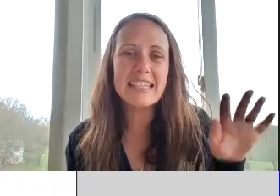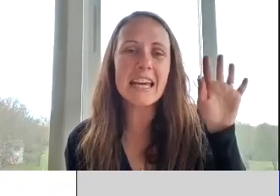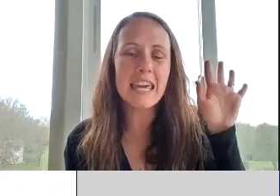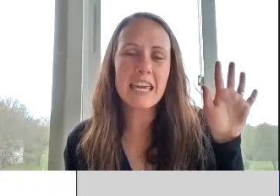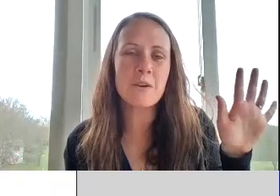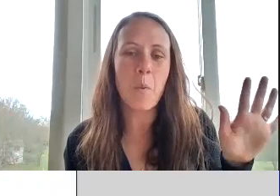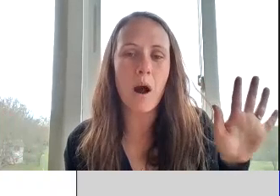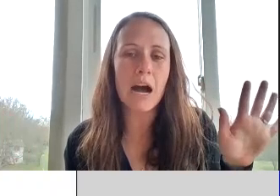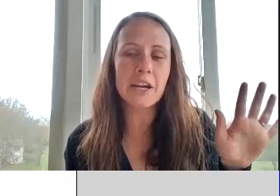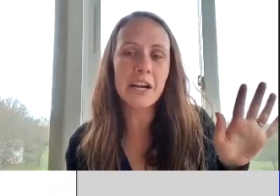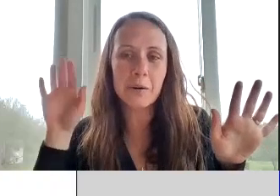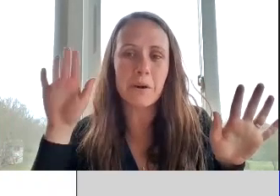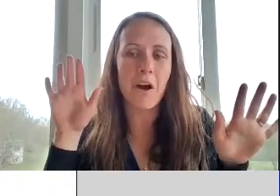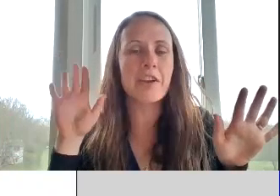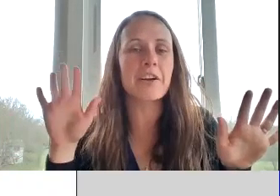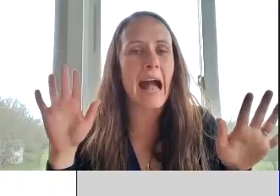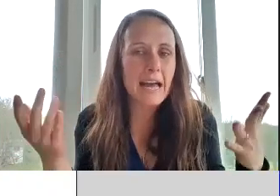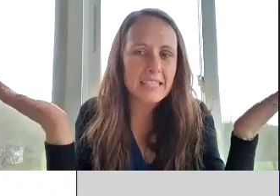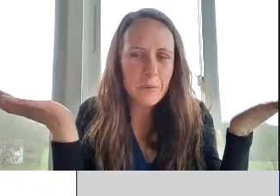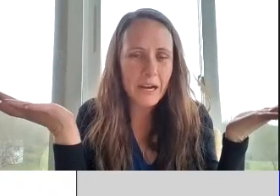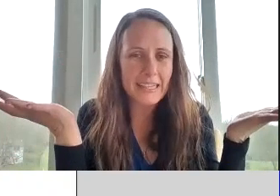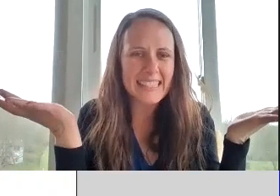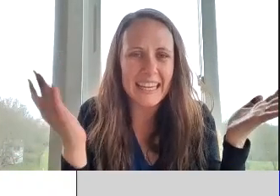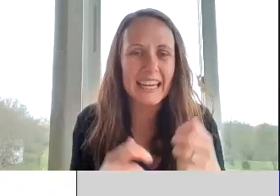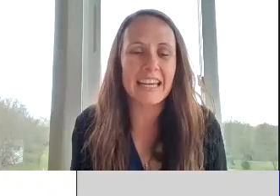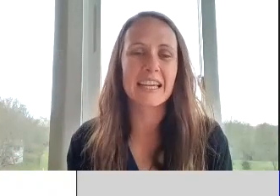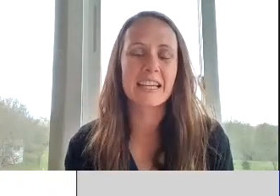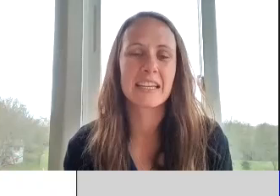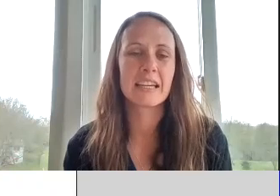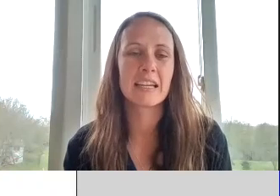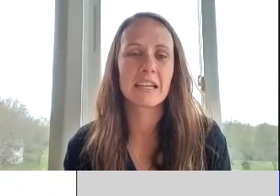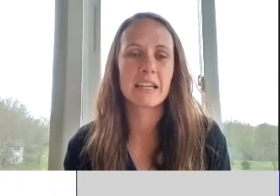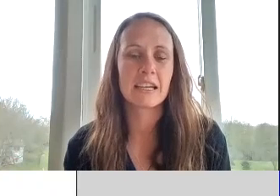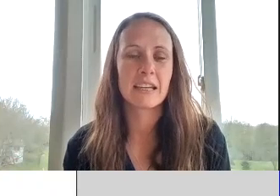Is the duck in the water or on the grass? Where is he?